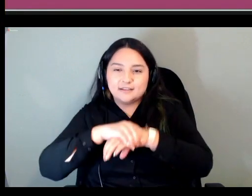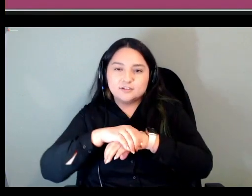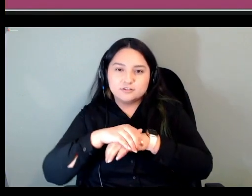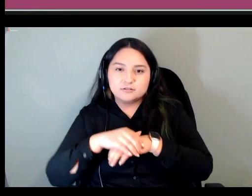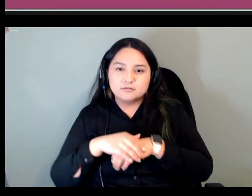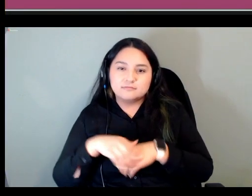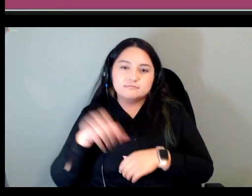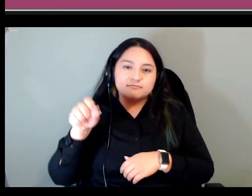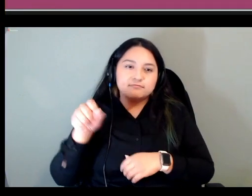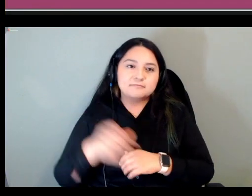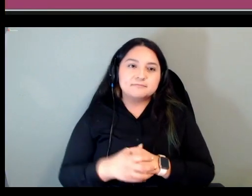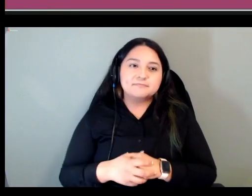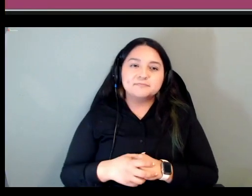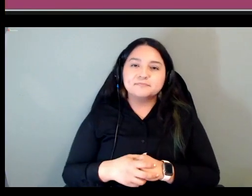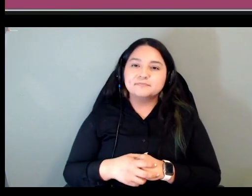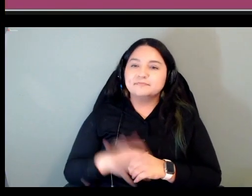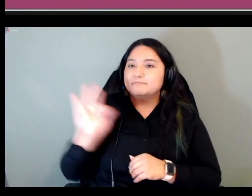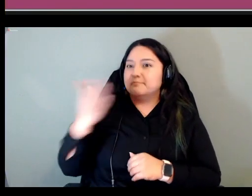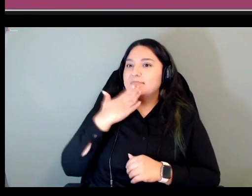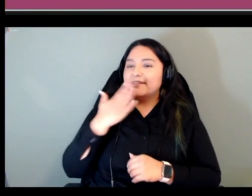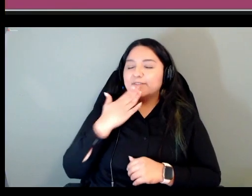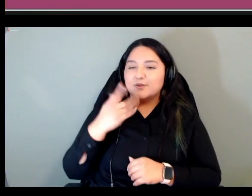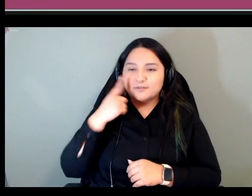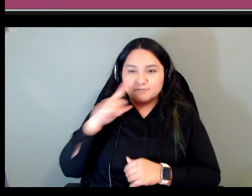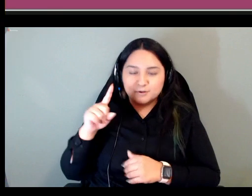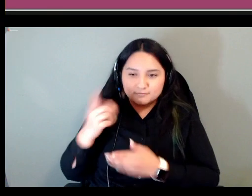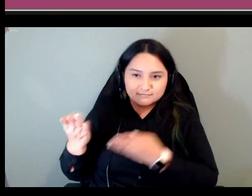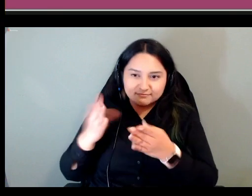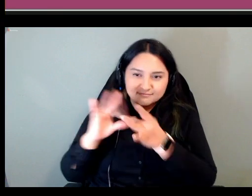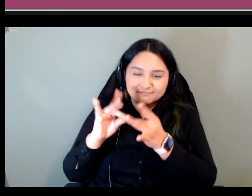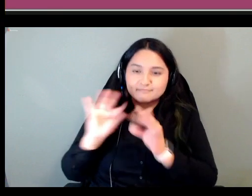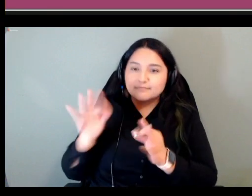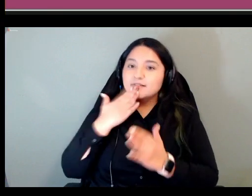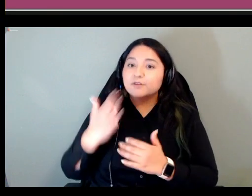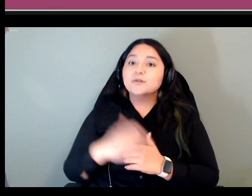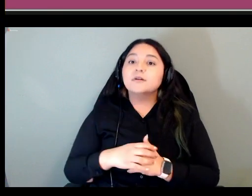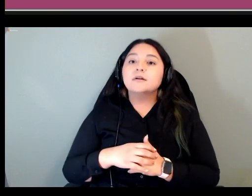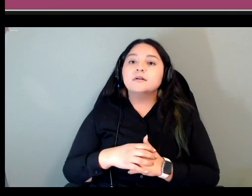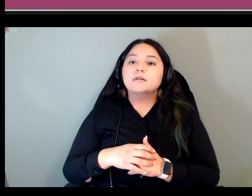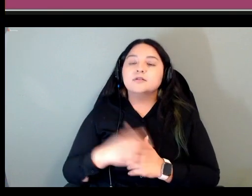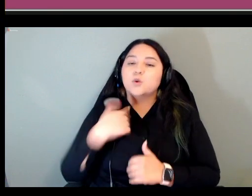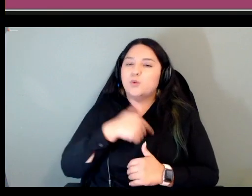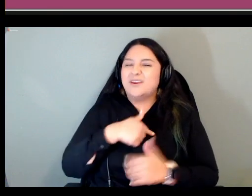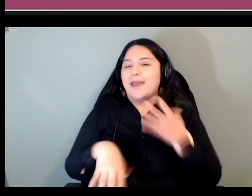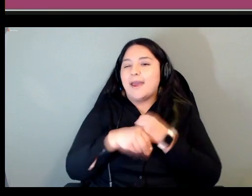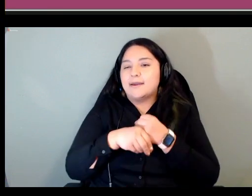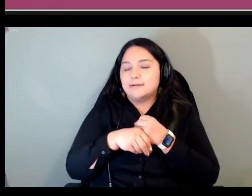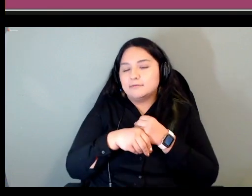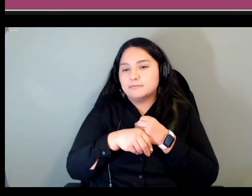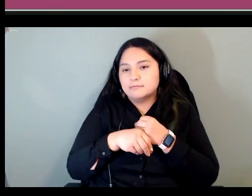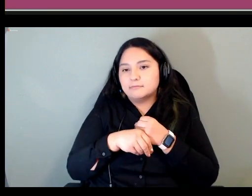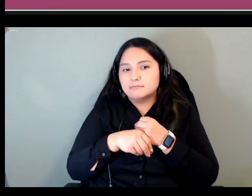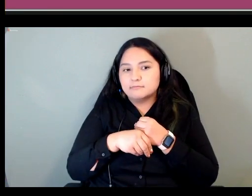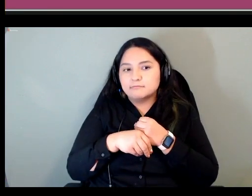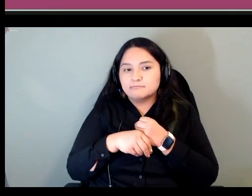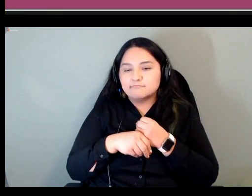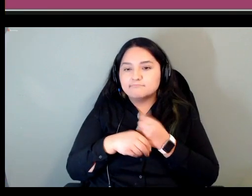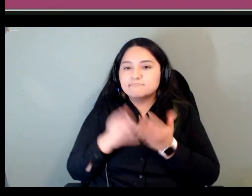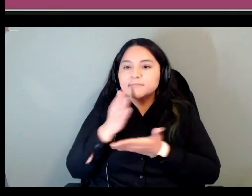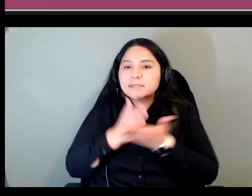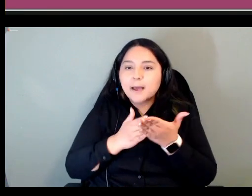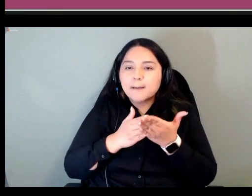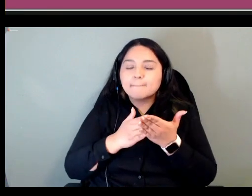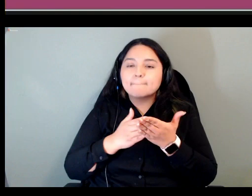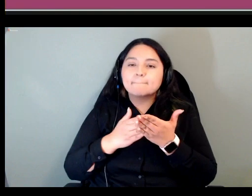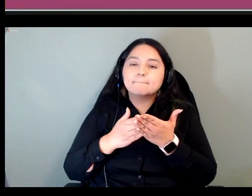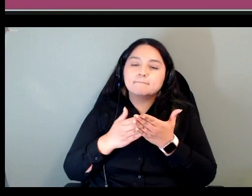in the chip. So simply put, yes, more. Thank you, Olivia. Yeah, and so we just added some communicative